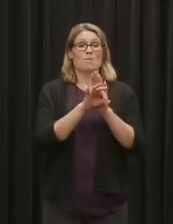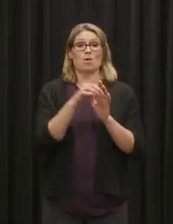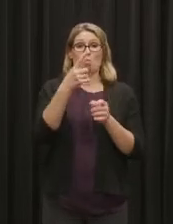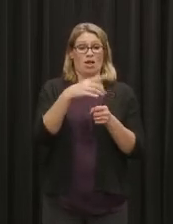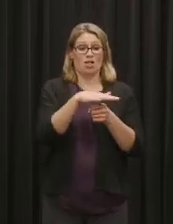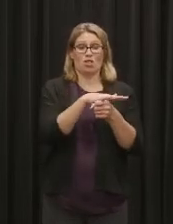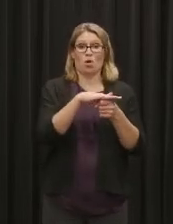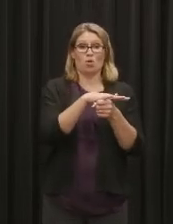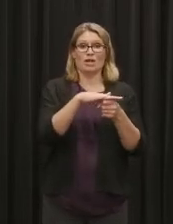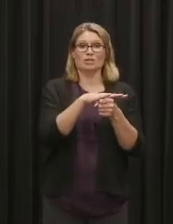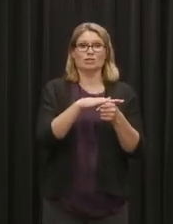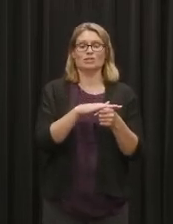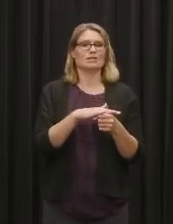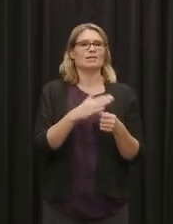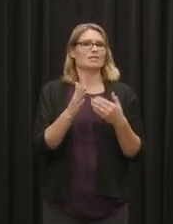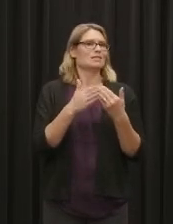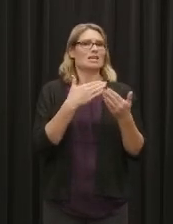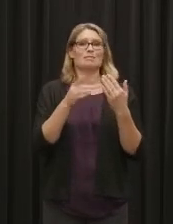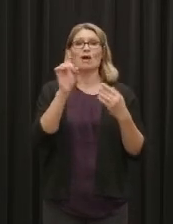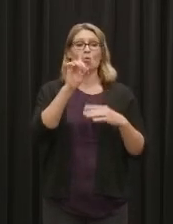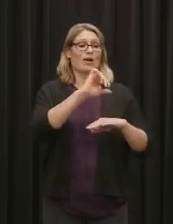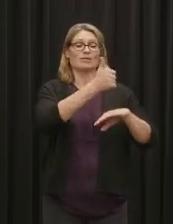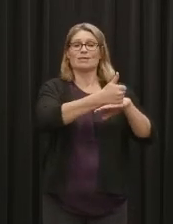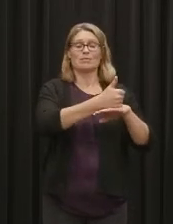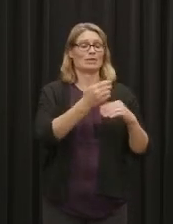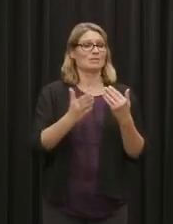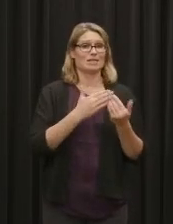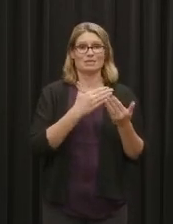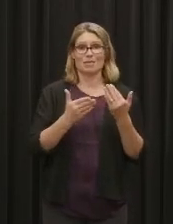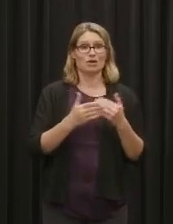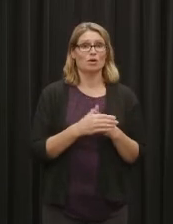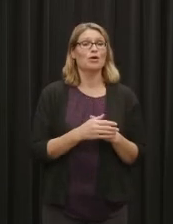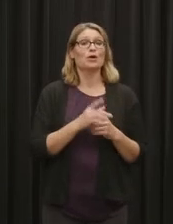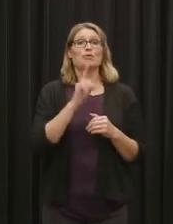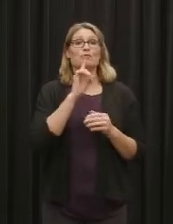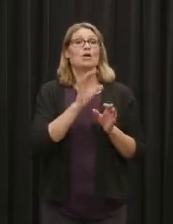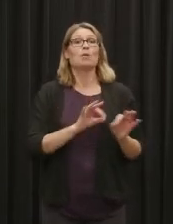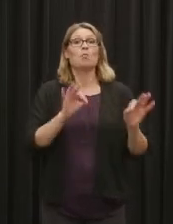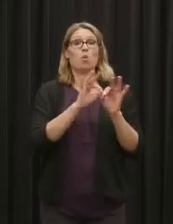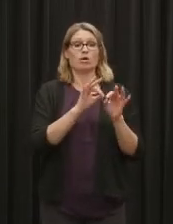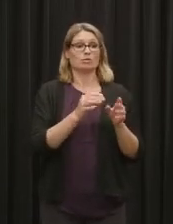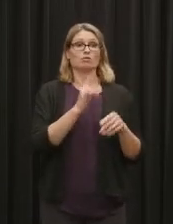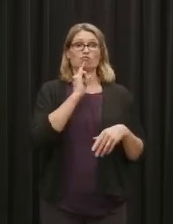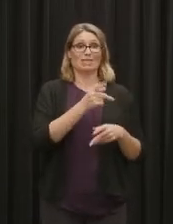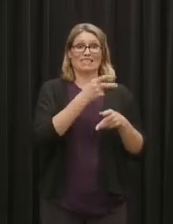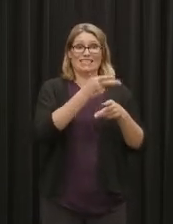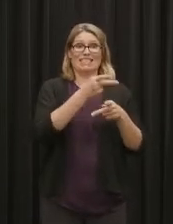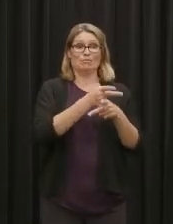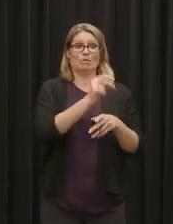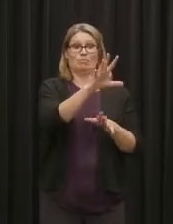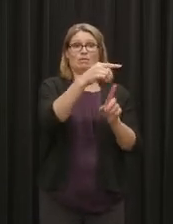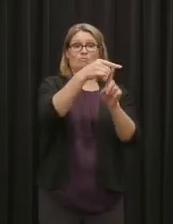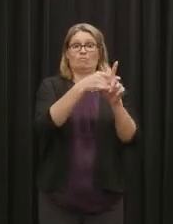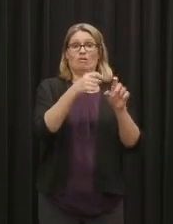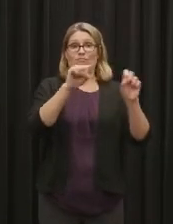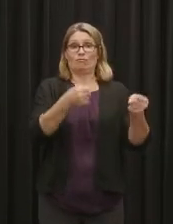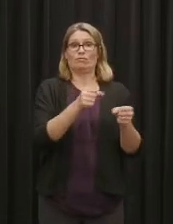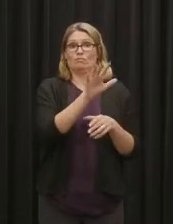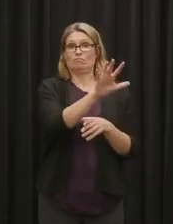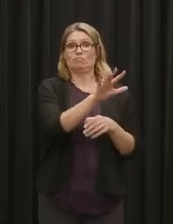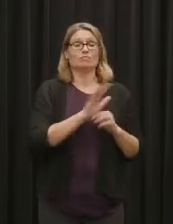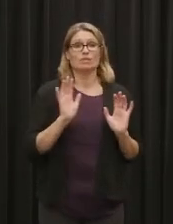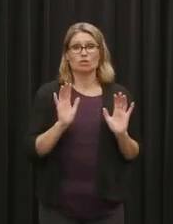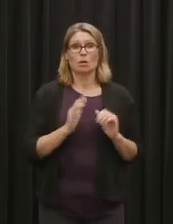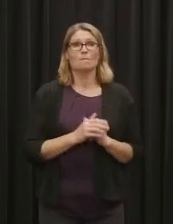It doesn't really matter where you emplace it if all you want to do is store something, but the consideration is